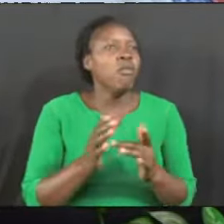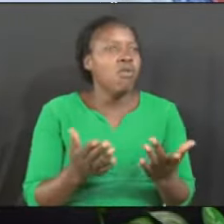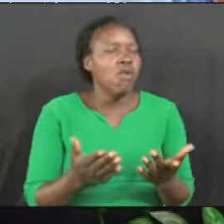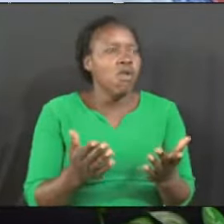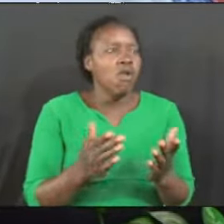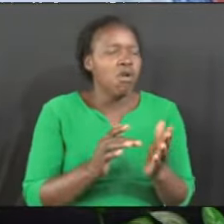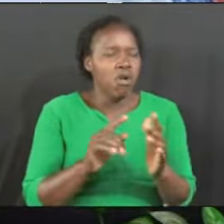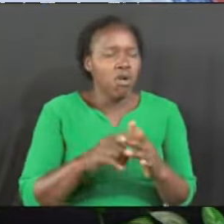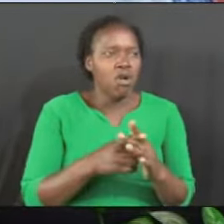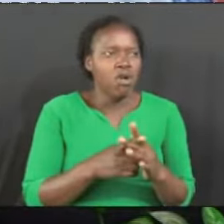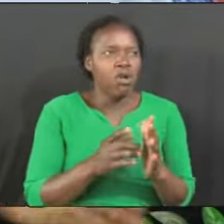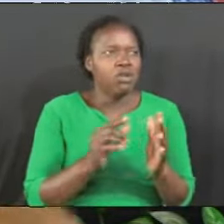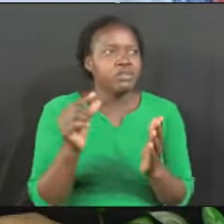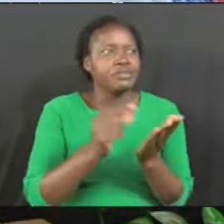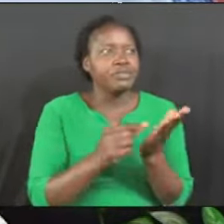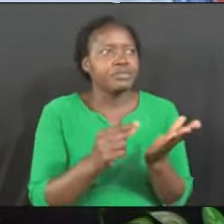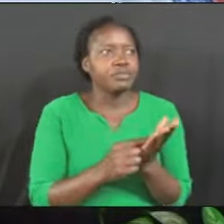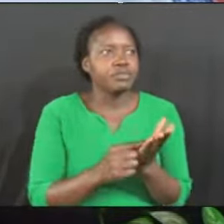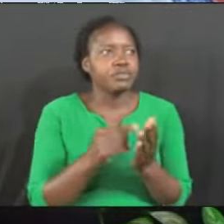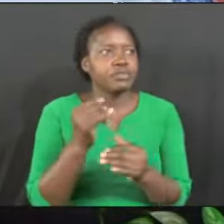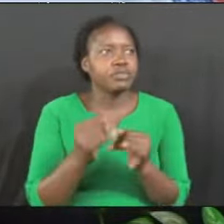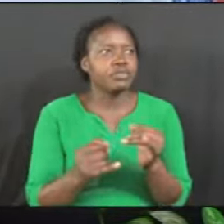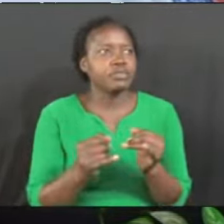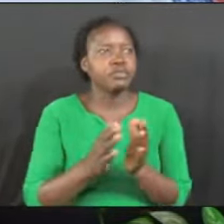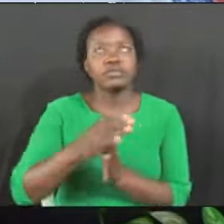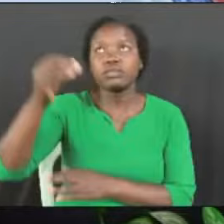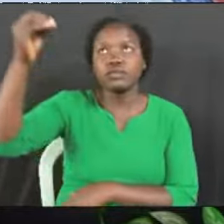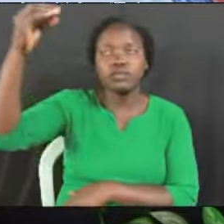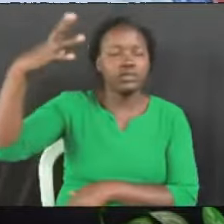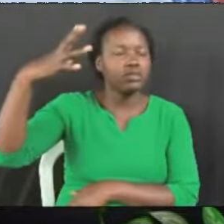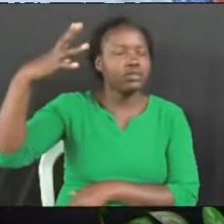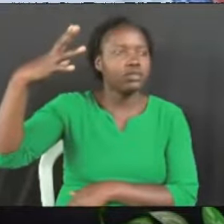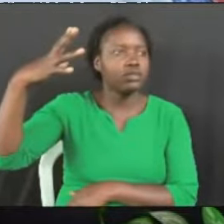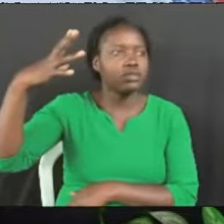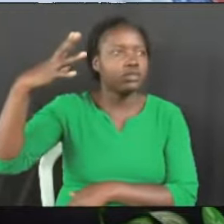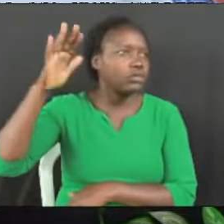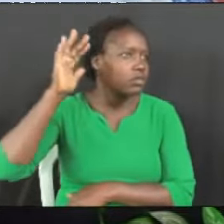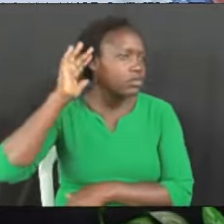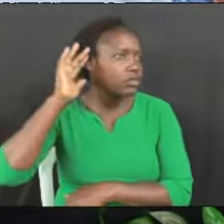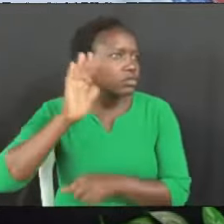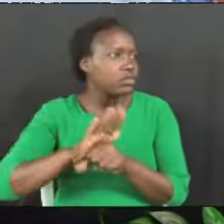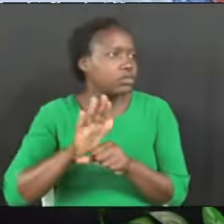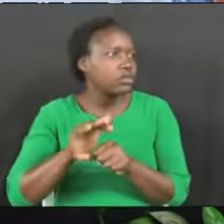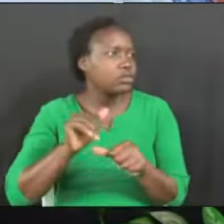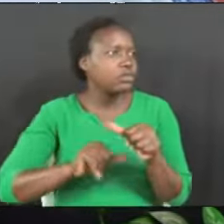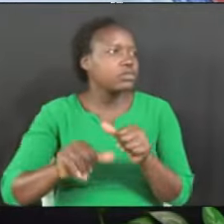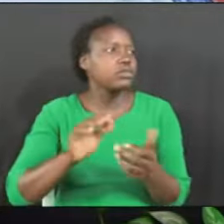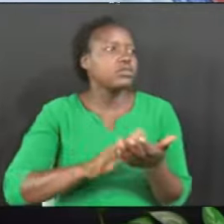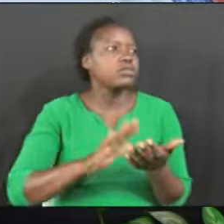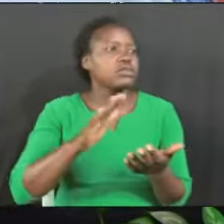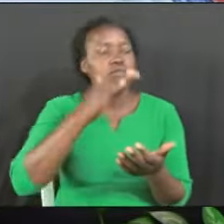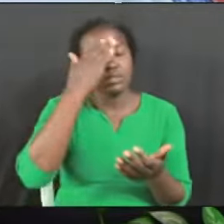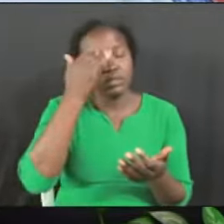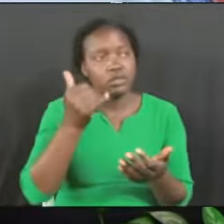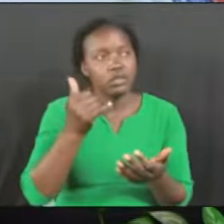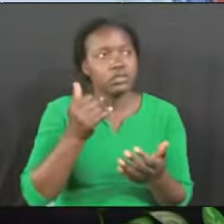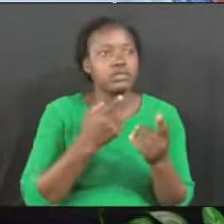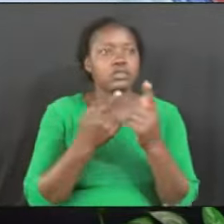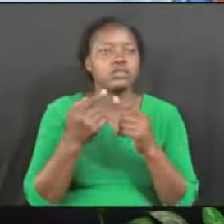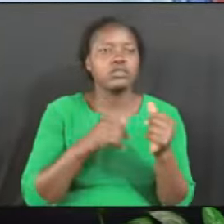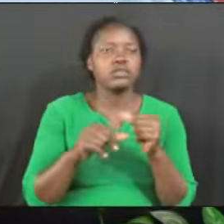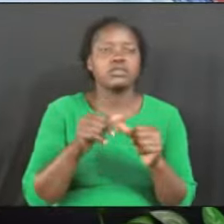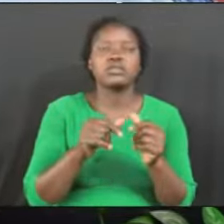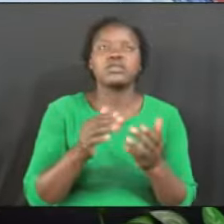of Genesis to the terminus of Revelation, we hear a lot about glory, because to talk about